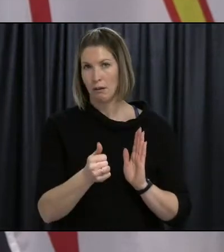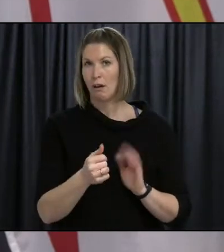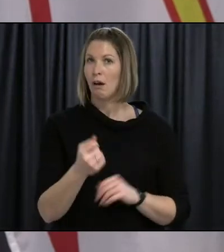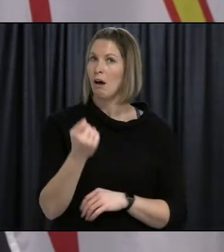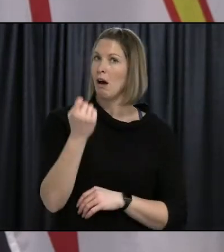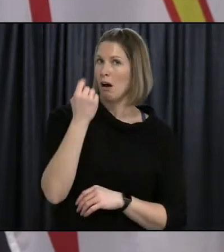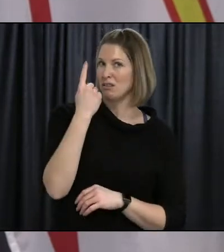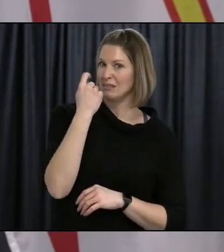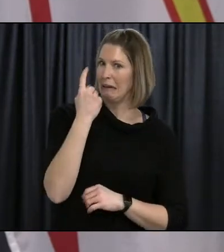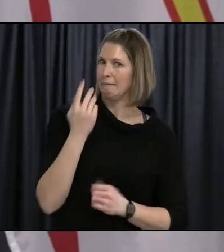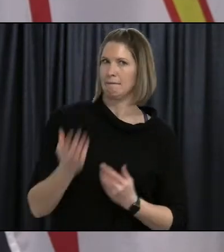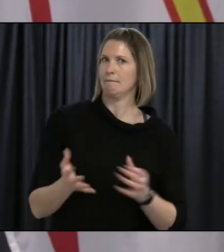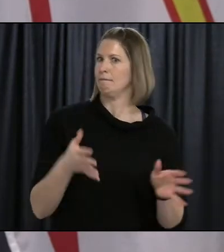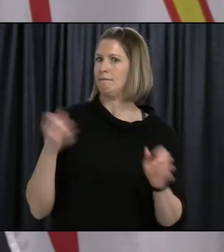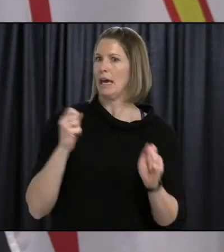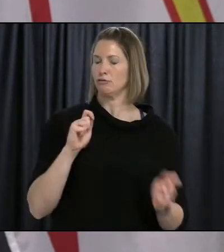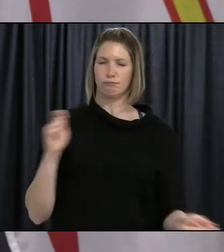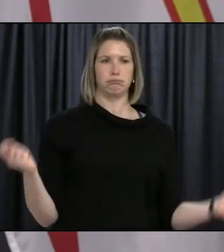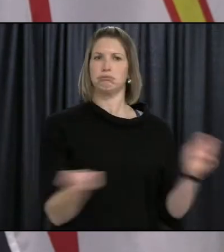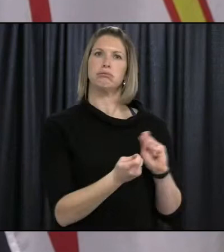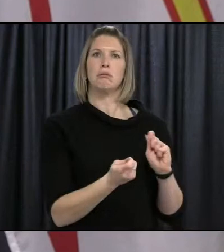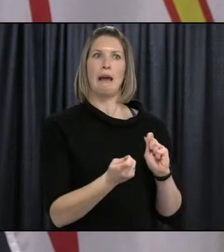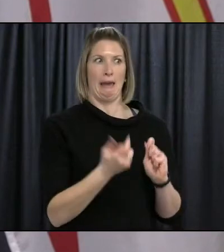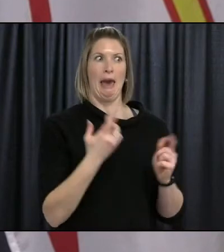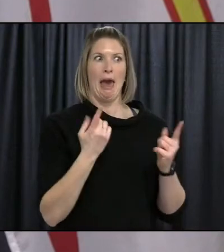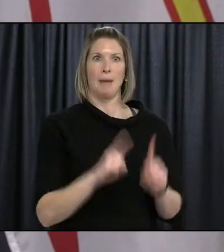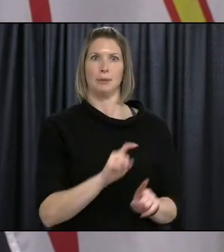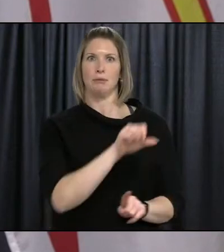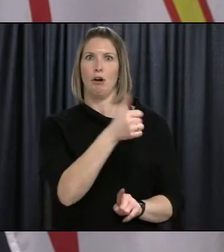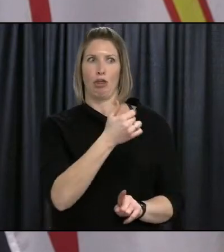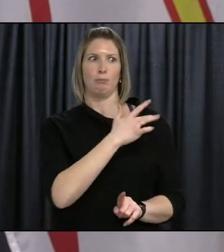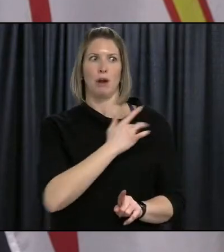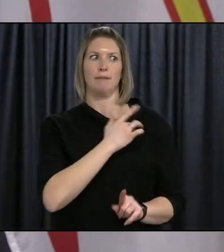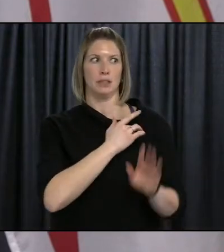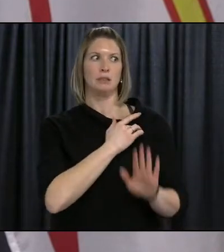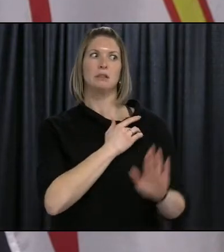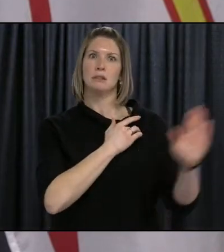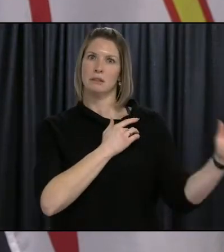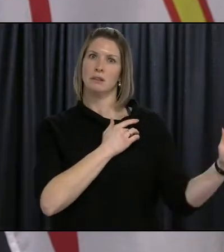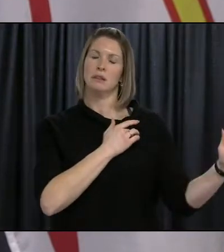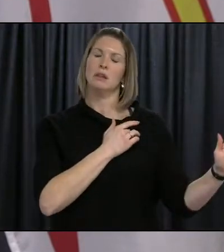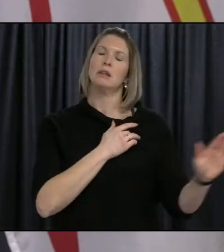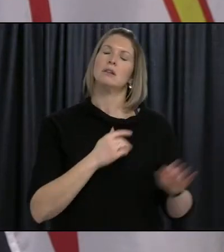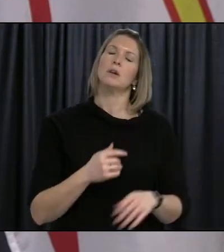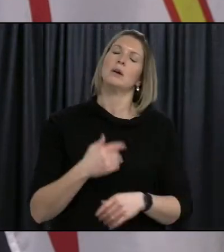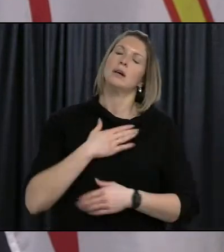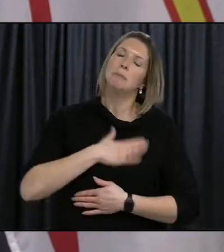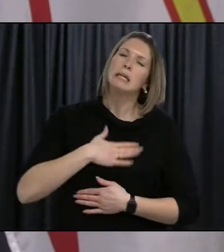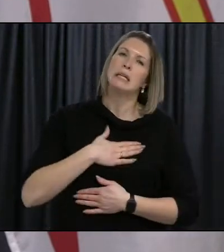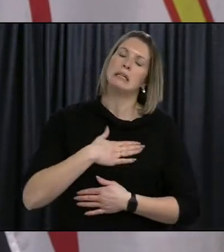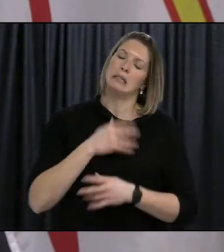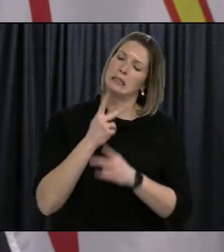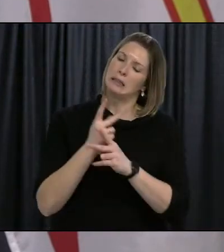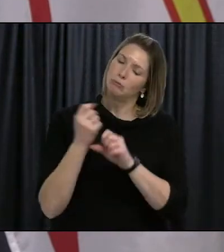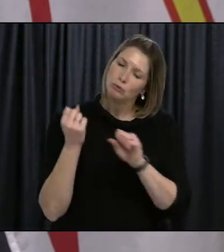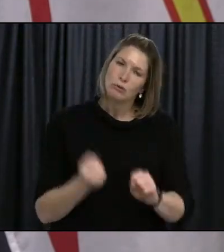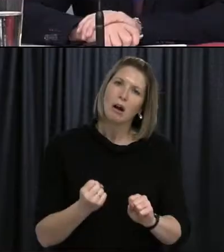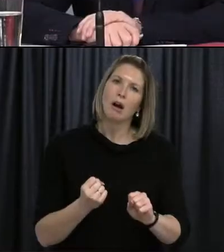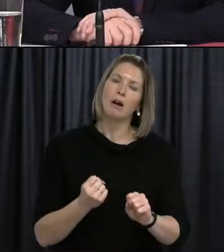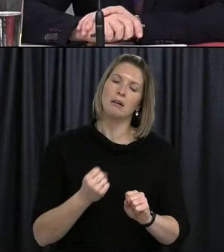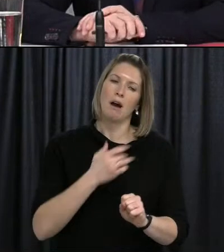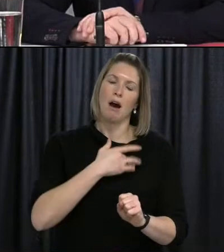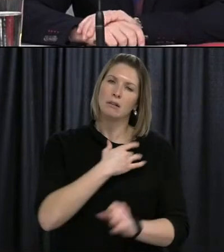we have seen happen to other provinces and territories. So stay strong, be kind, and hold fast. Thank you.